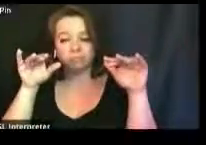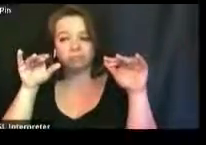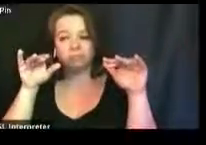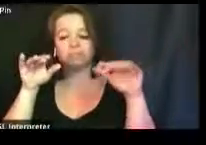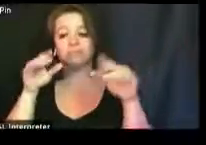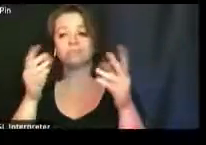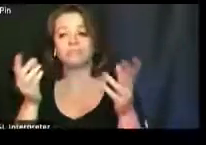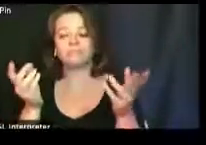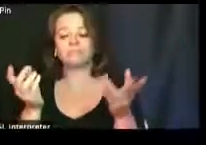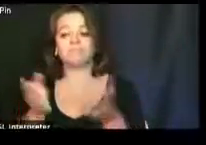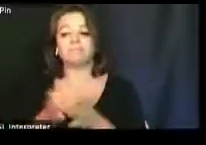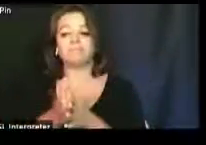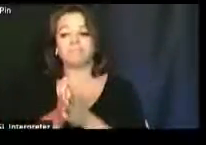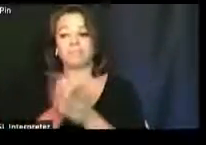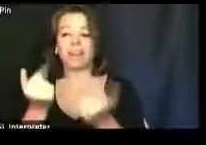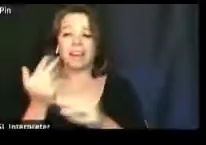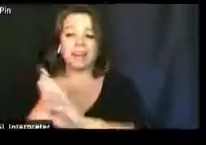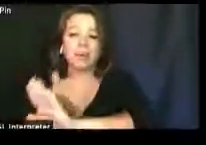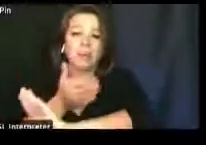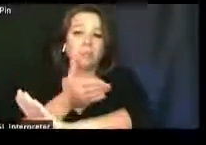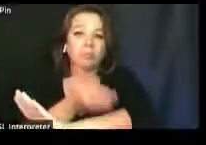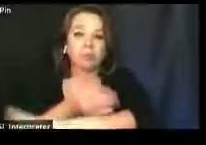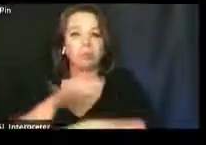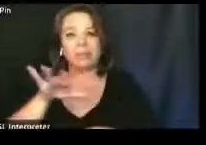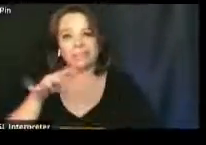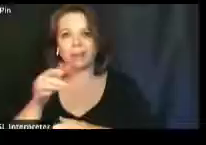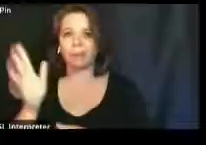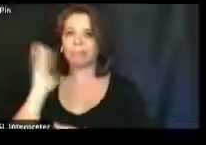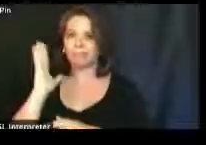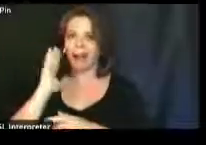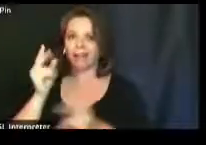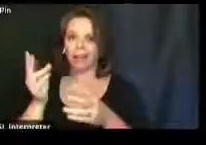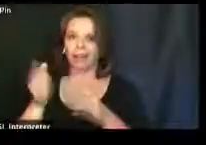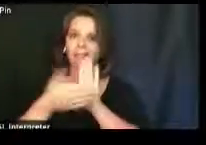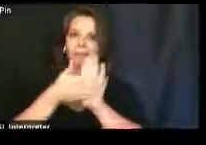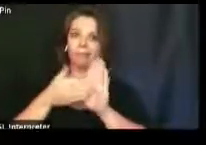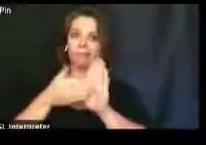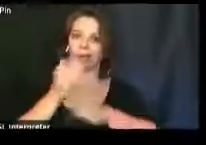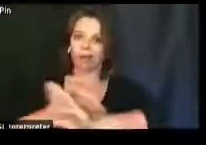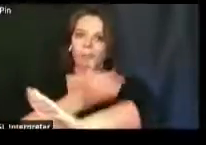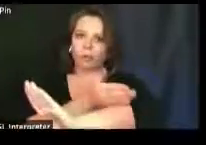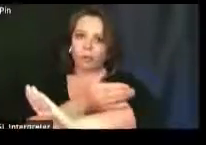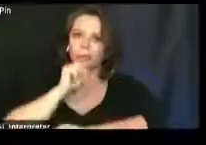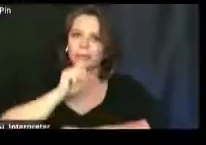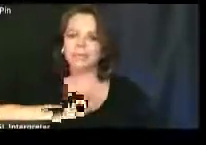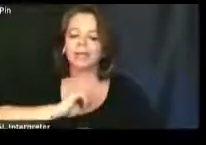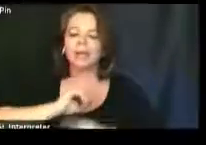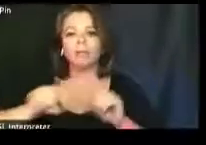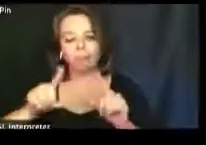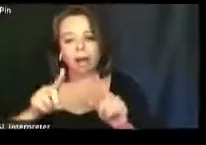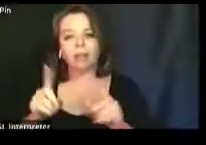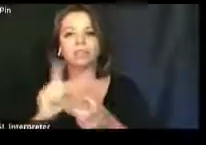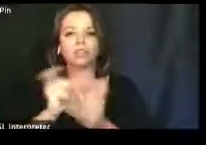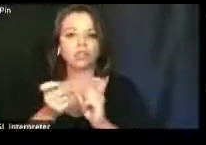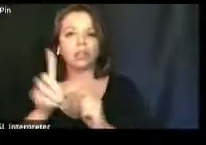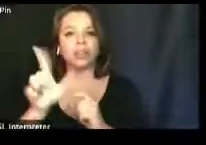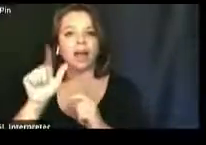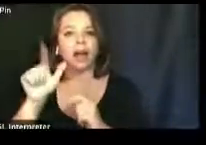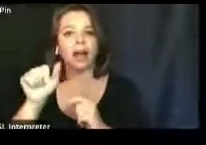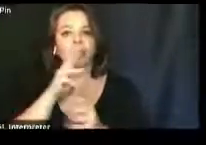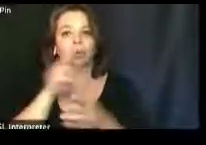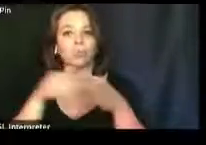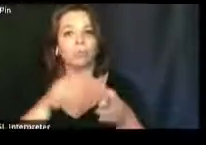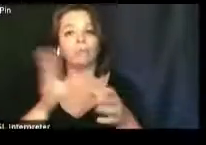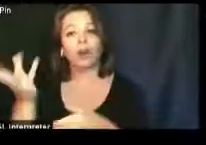improvements. At the time they were considered improvements, but anyway, the channelization of the LA River, including the creation of the